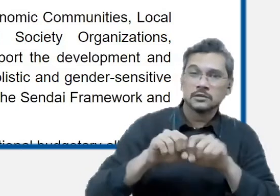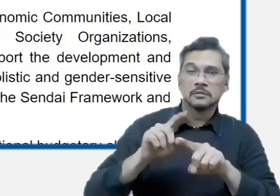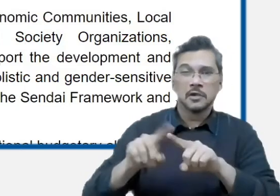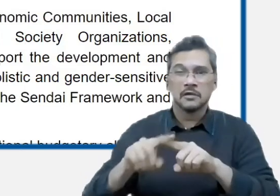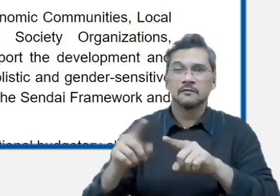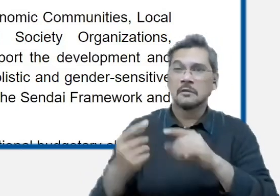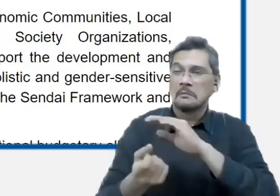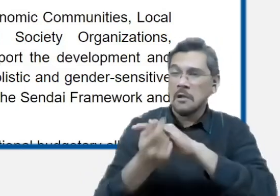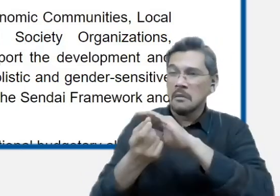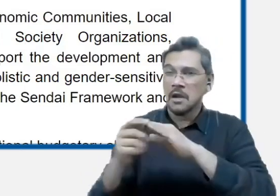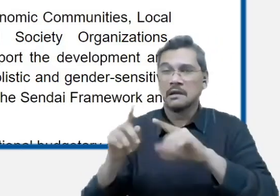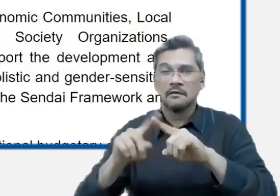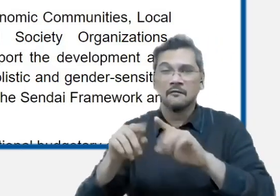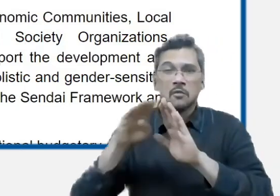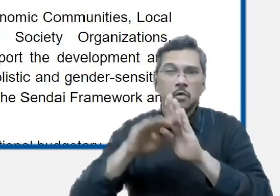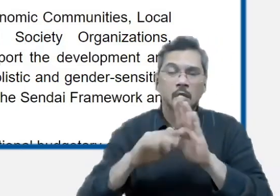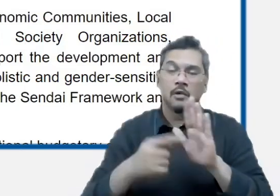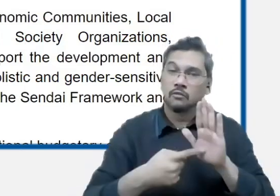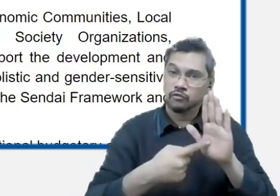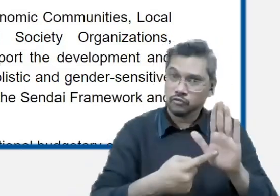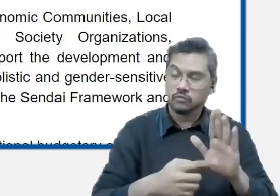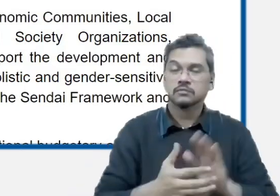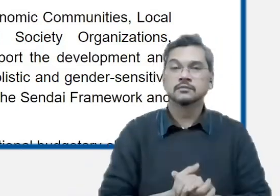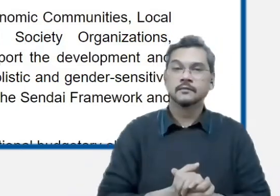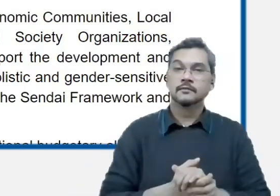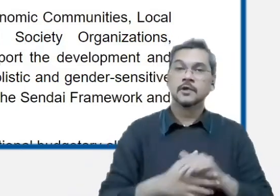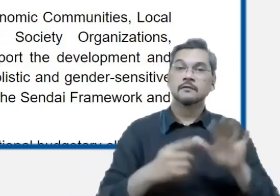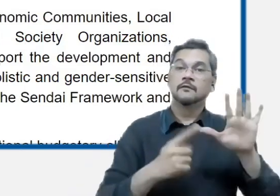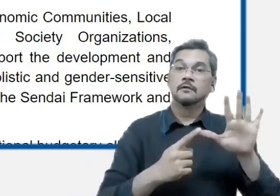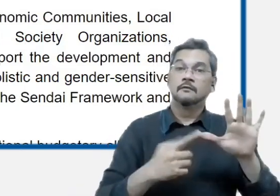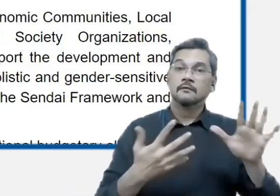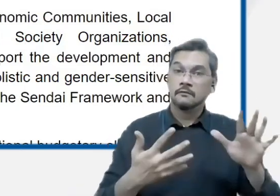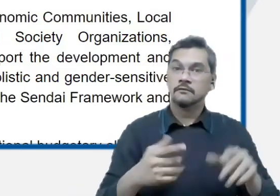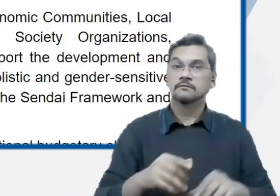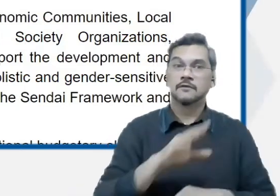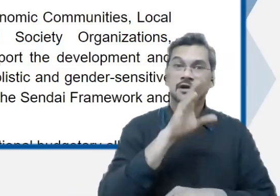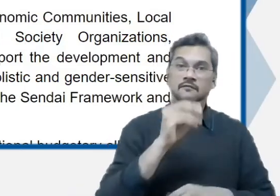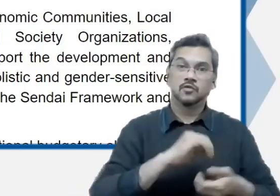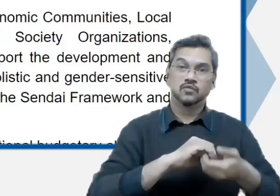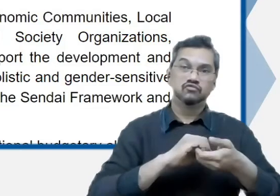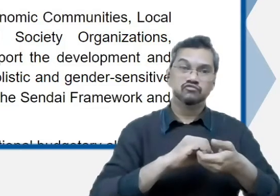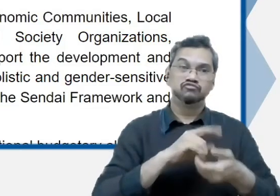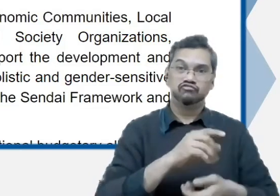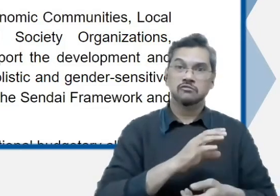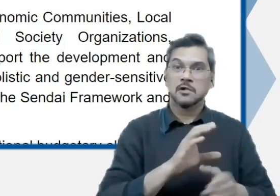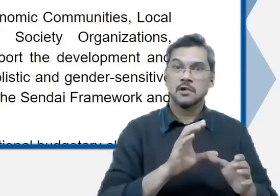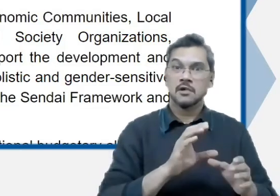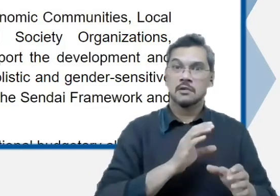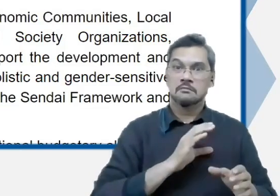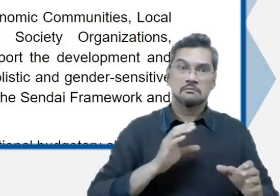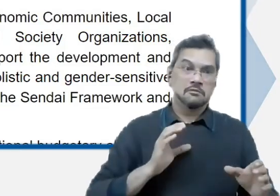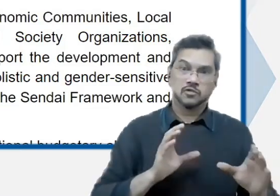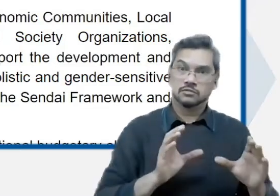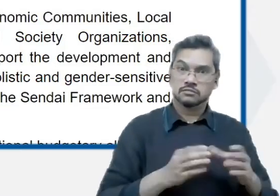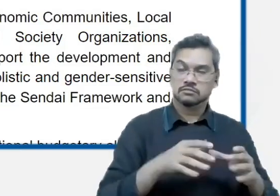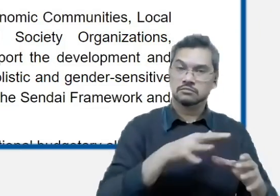5, request the African Union Commission to continue to regularly prepare the biennial report on the Program of Action for